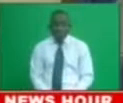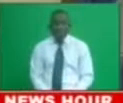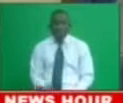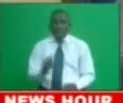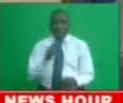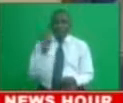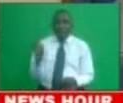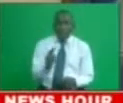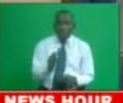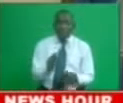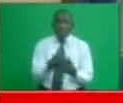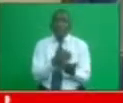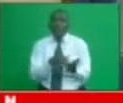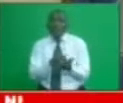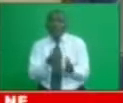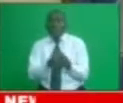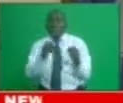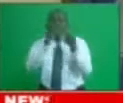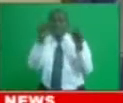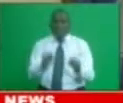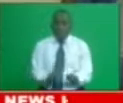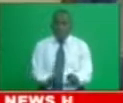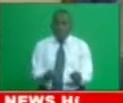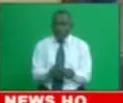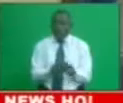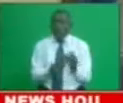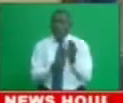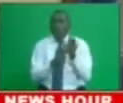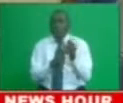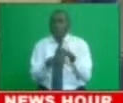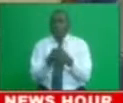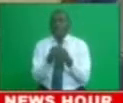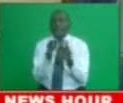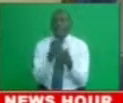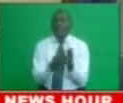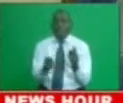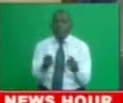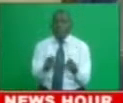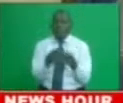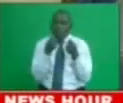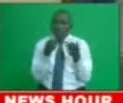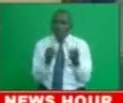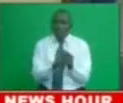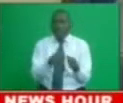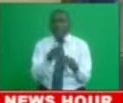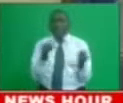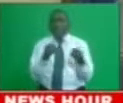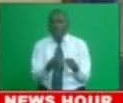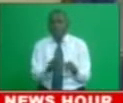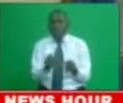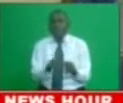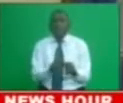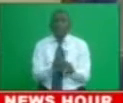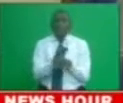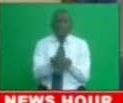reveals the weaknesses in our systems and also shows how some persons in collusion with public officers deliberately